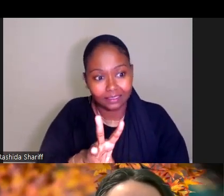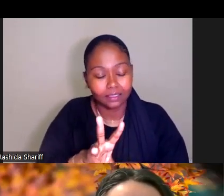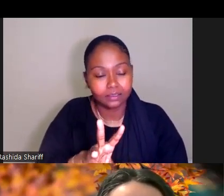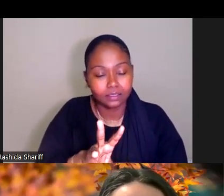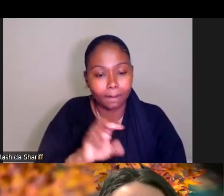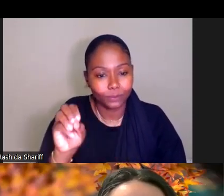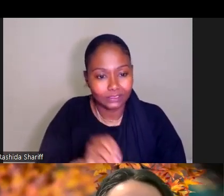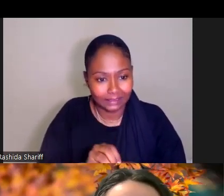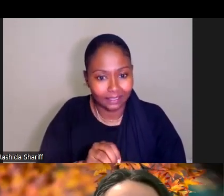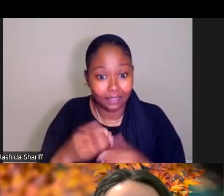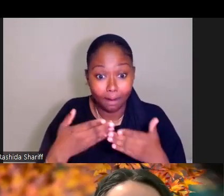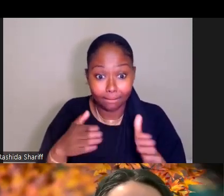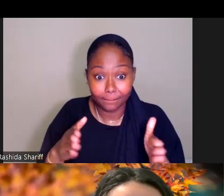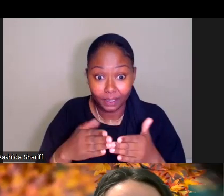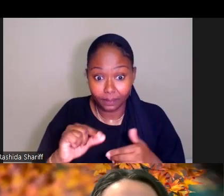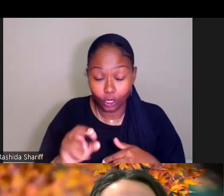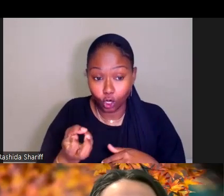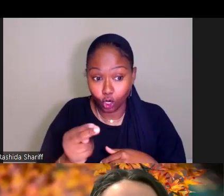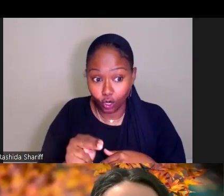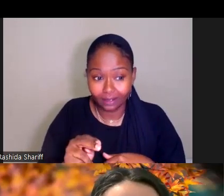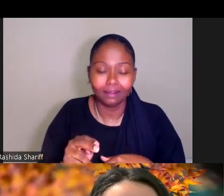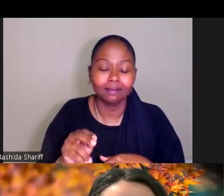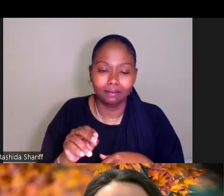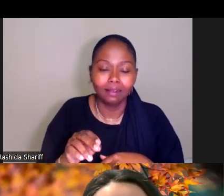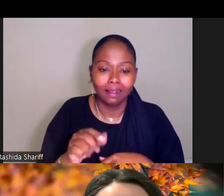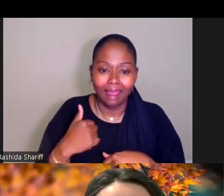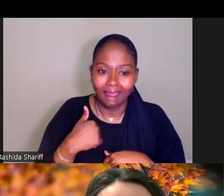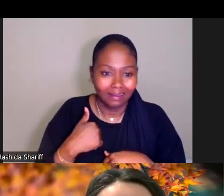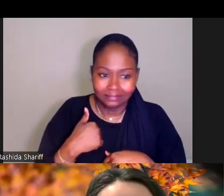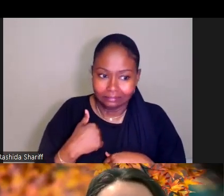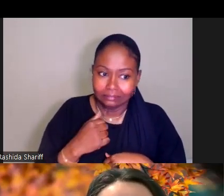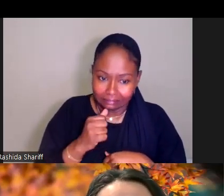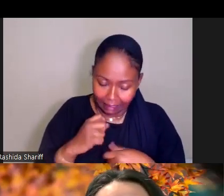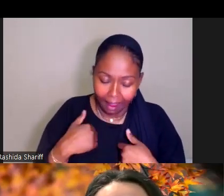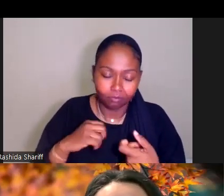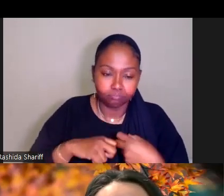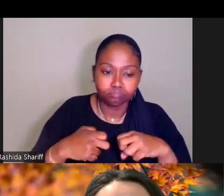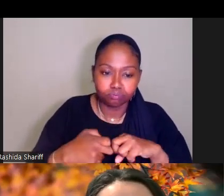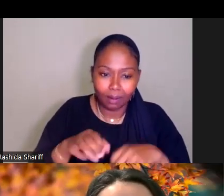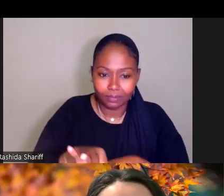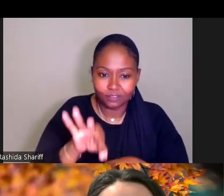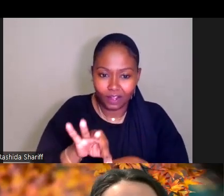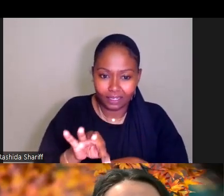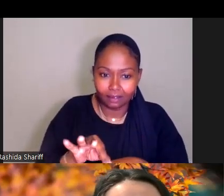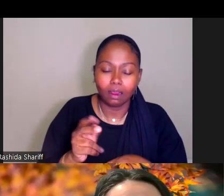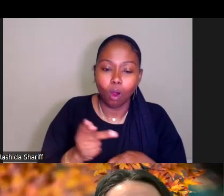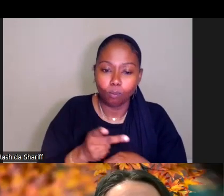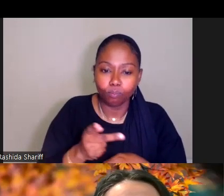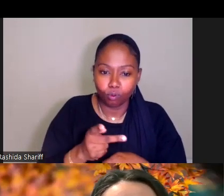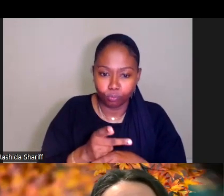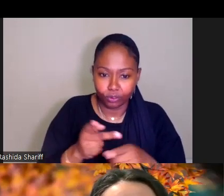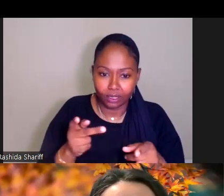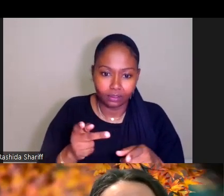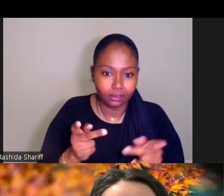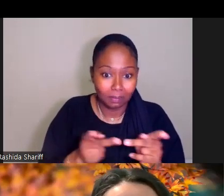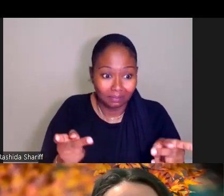guardians experience difficulty finding appropriate placement for probate conservatees. And placement, by placement, I mean